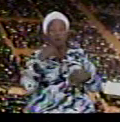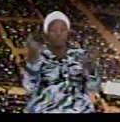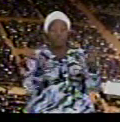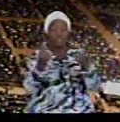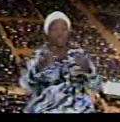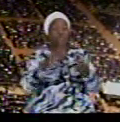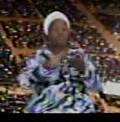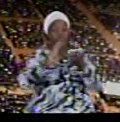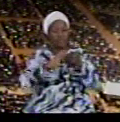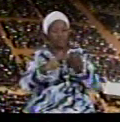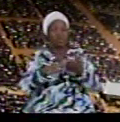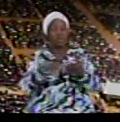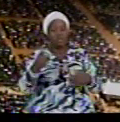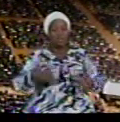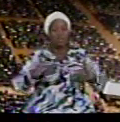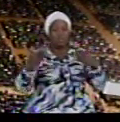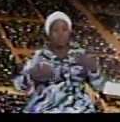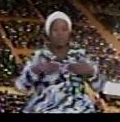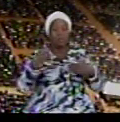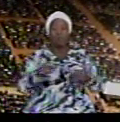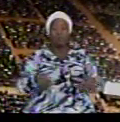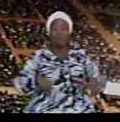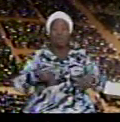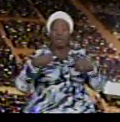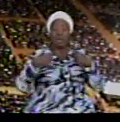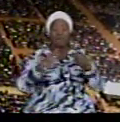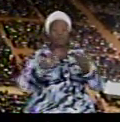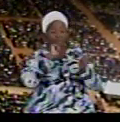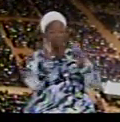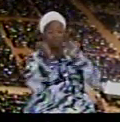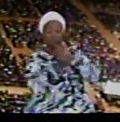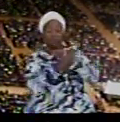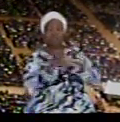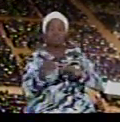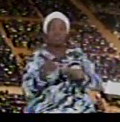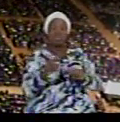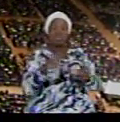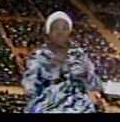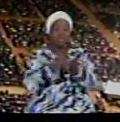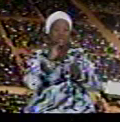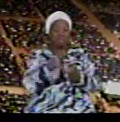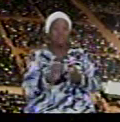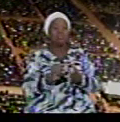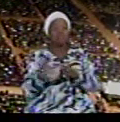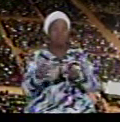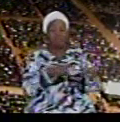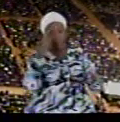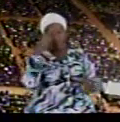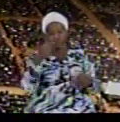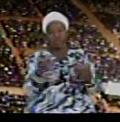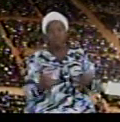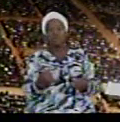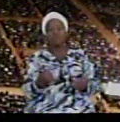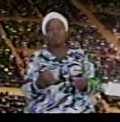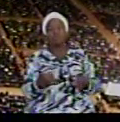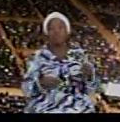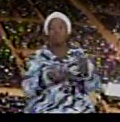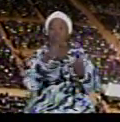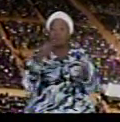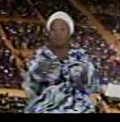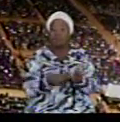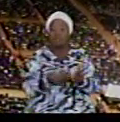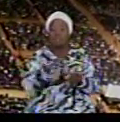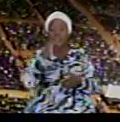forgiven, the joy of life transformed is available for you now. This